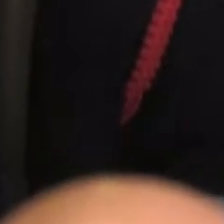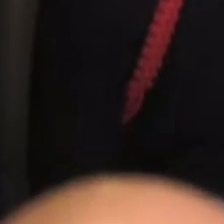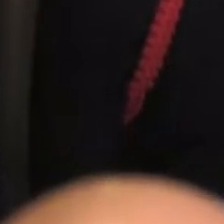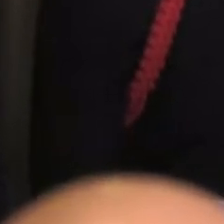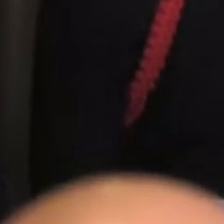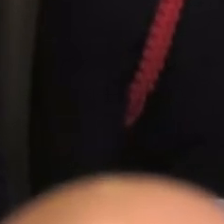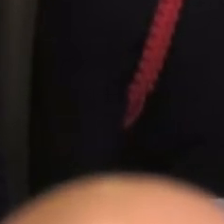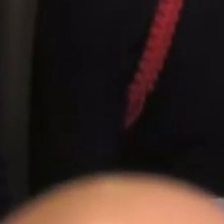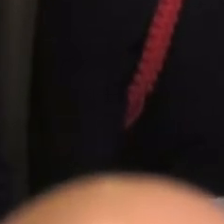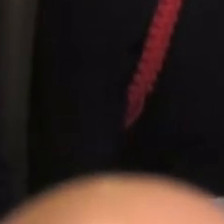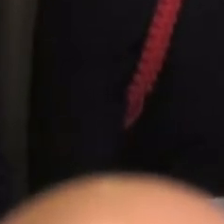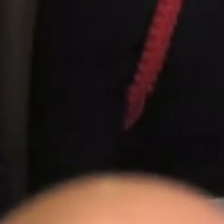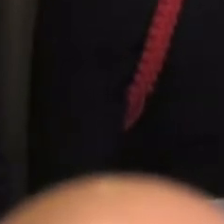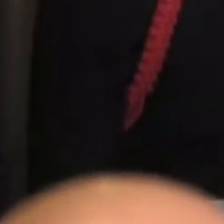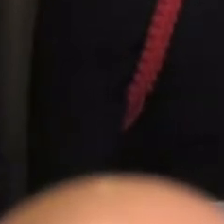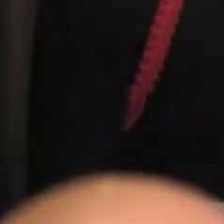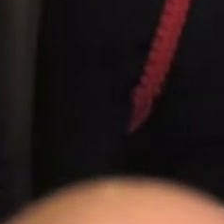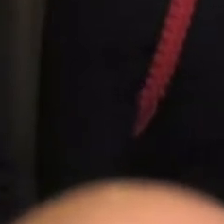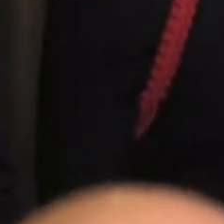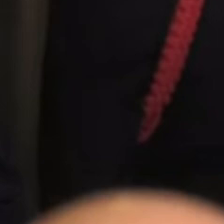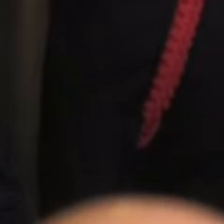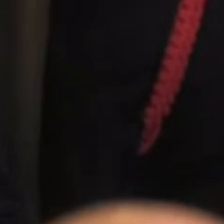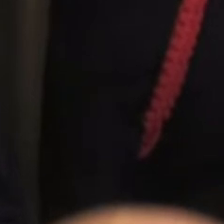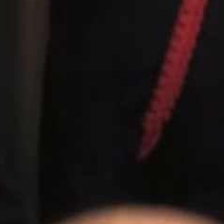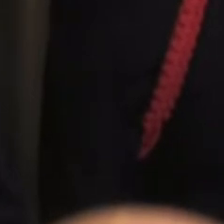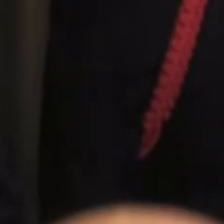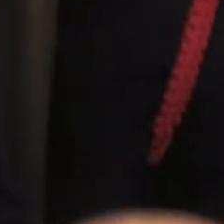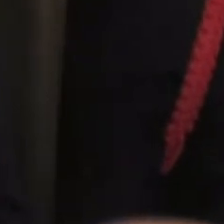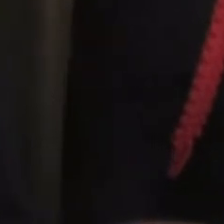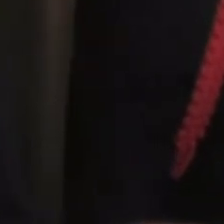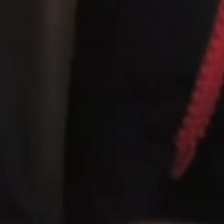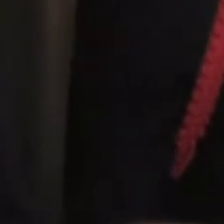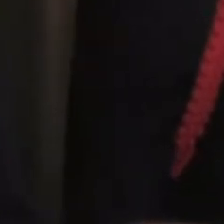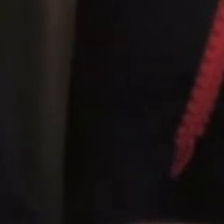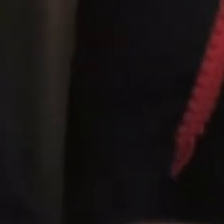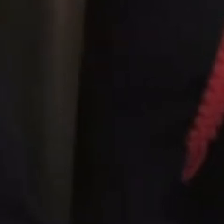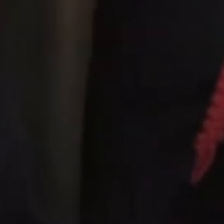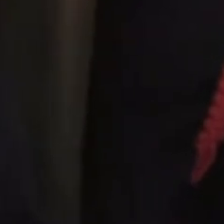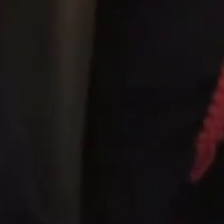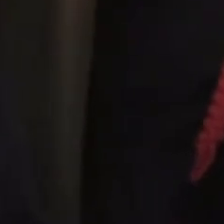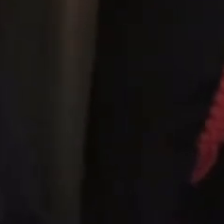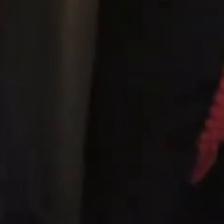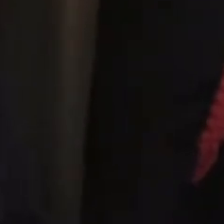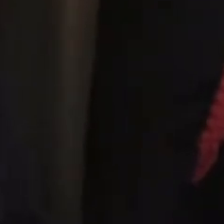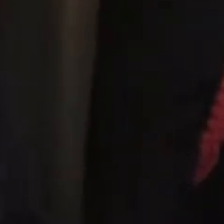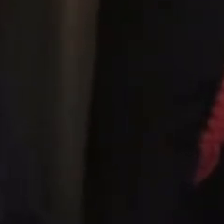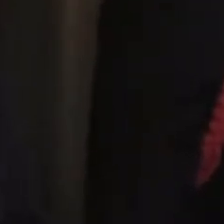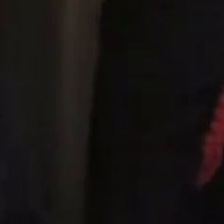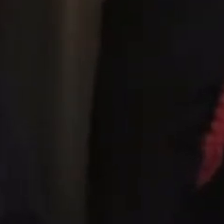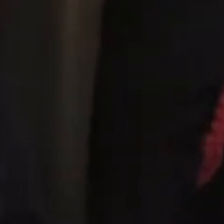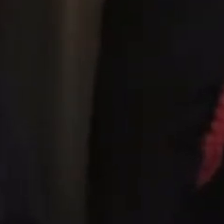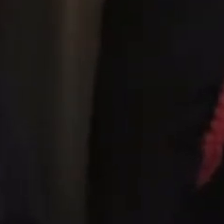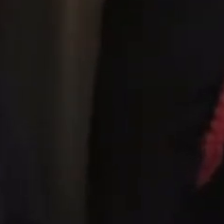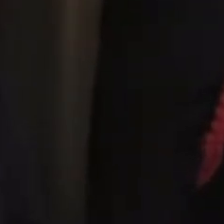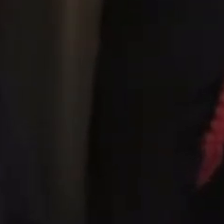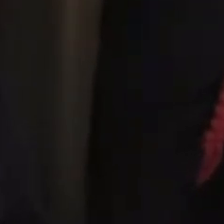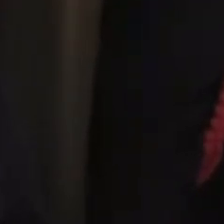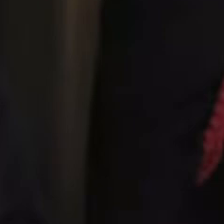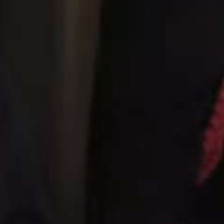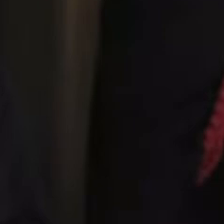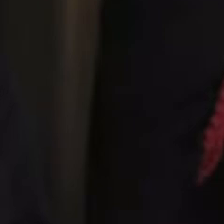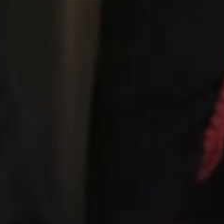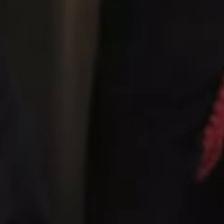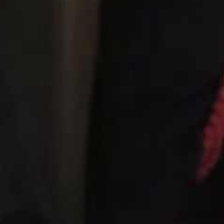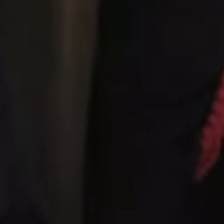Bekeya. And I want to emphasize on our mission, which is to protect our